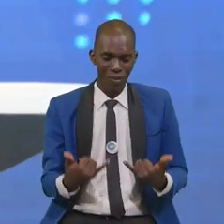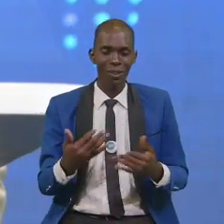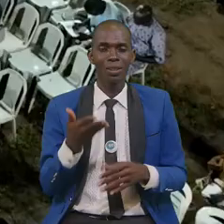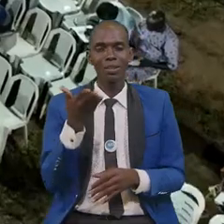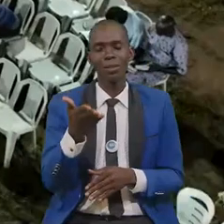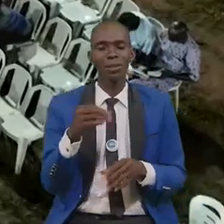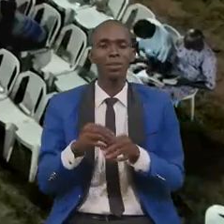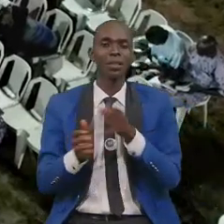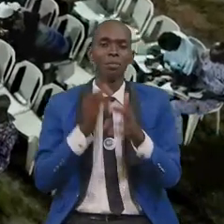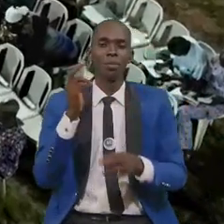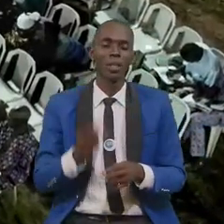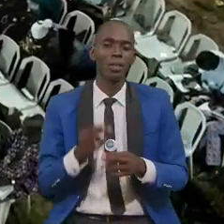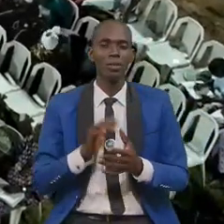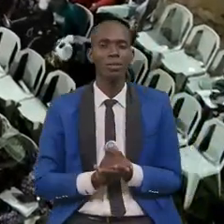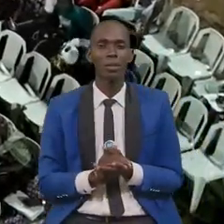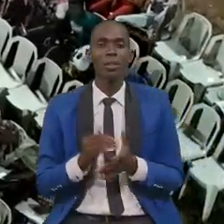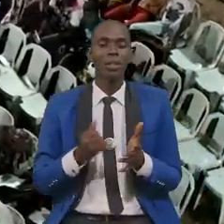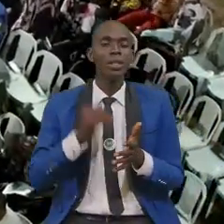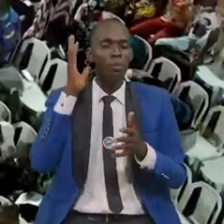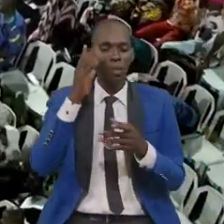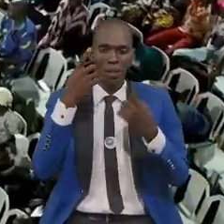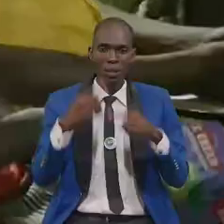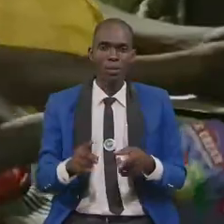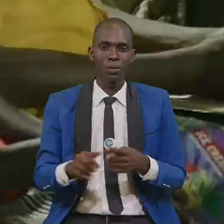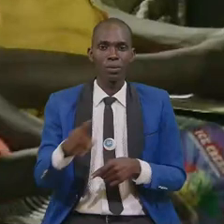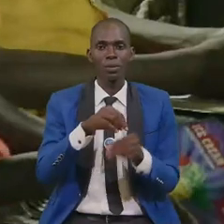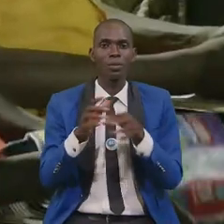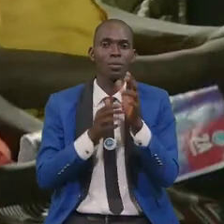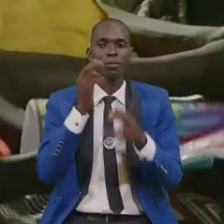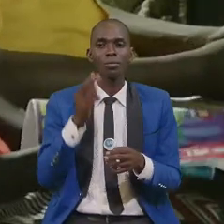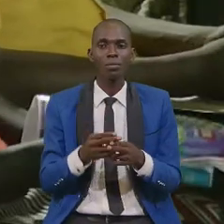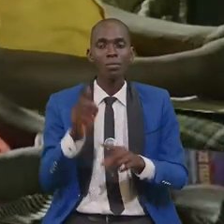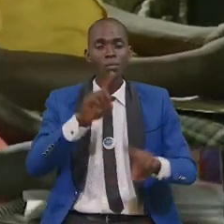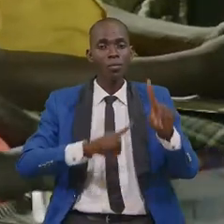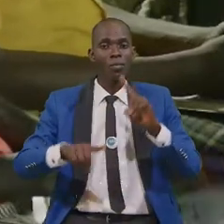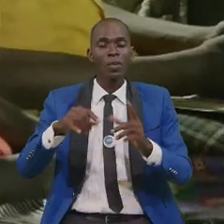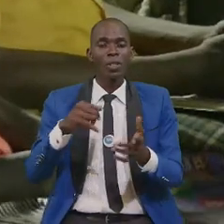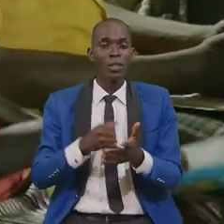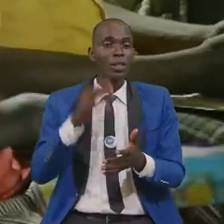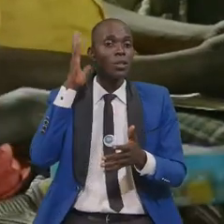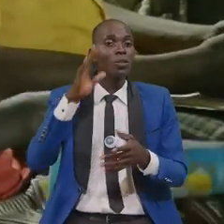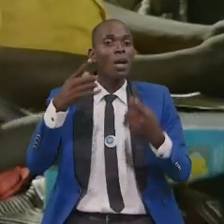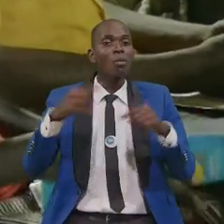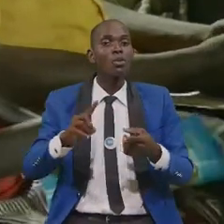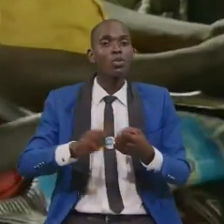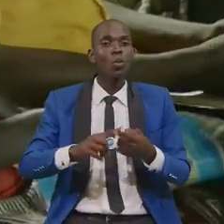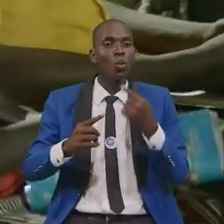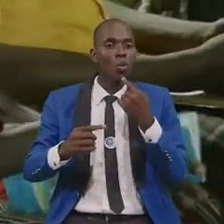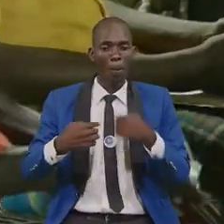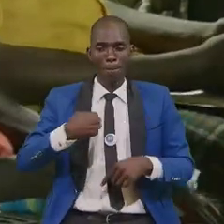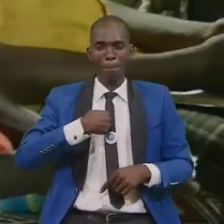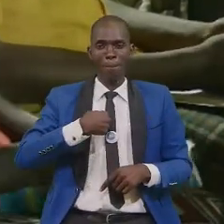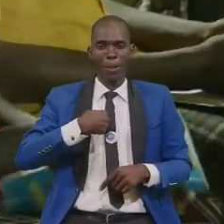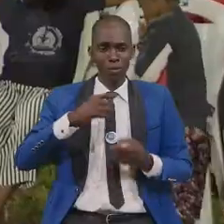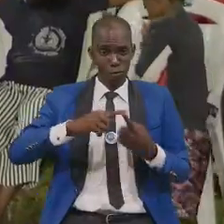tonight. It will happen to you. It will happen to me. To me,